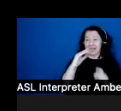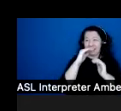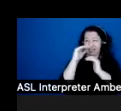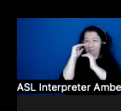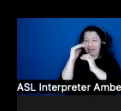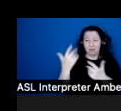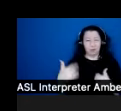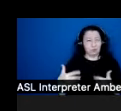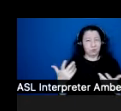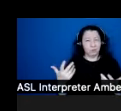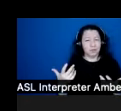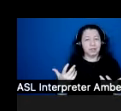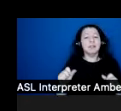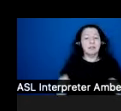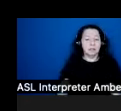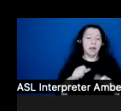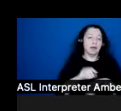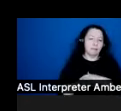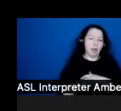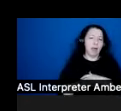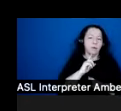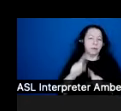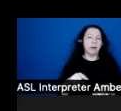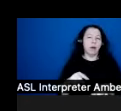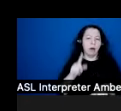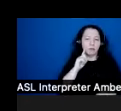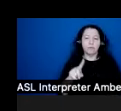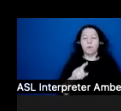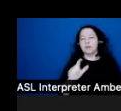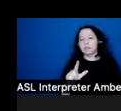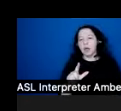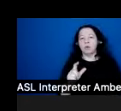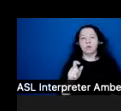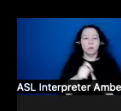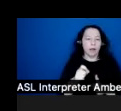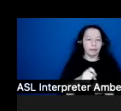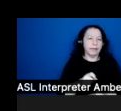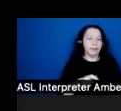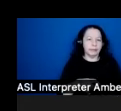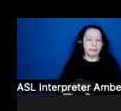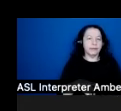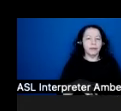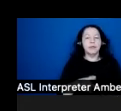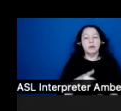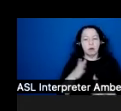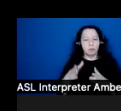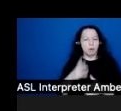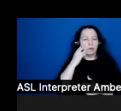all also impact, right, responses to sexual harassment in the workplace when somebody is experiencing that.